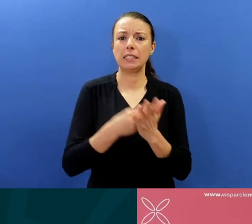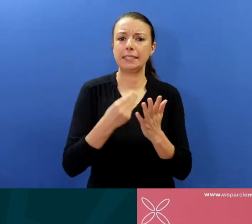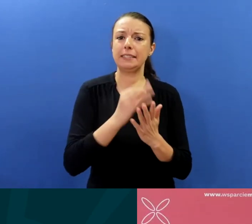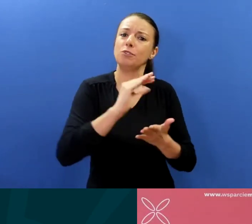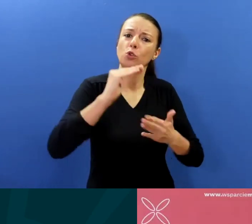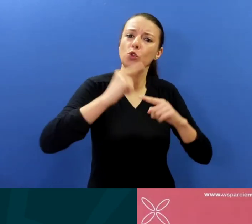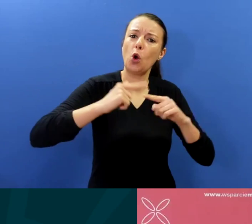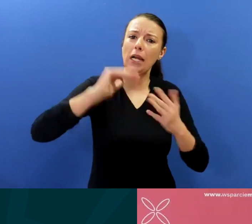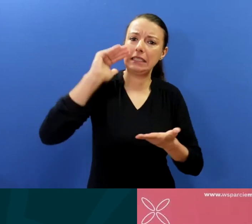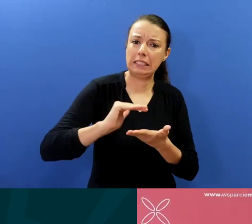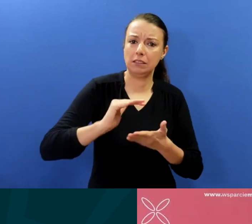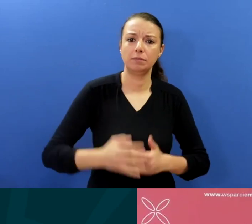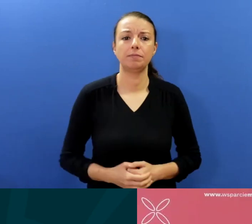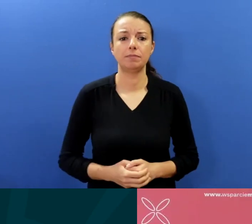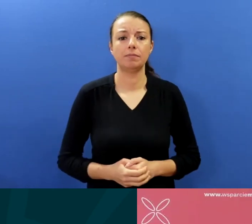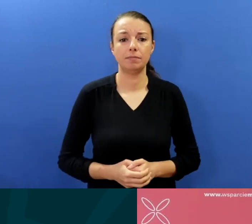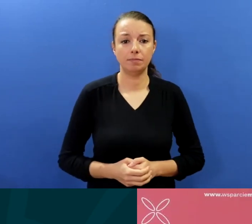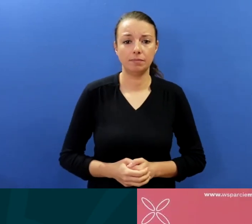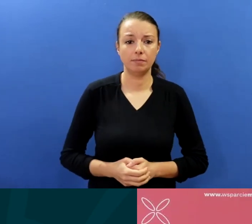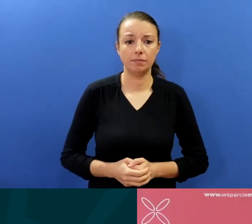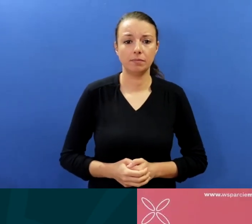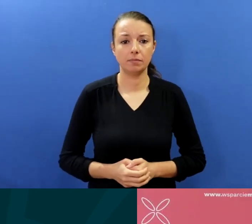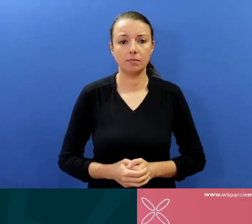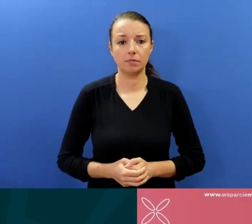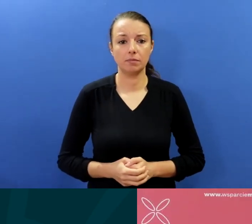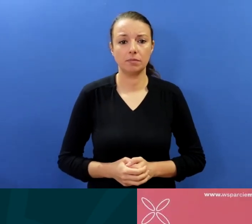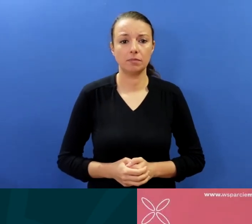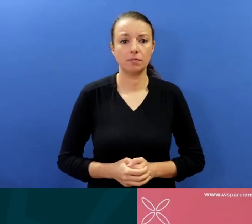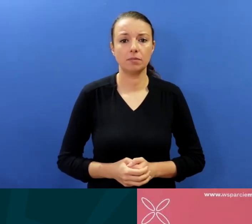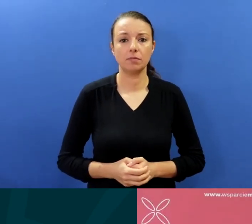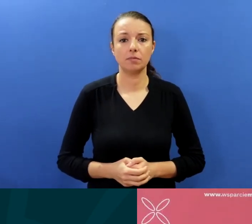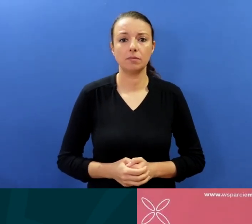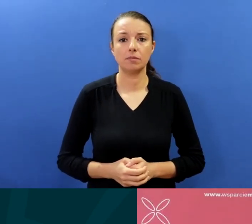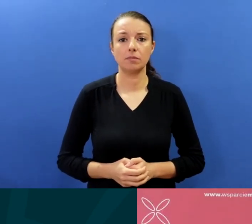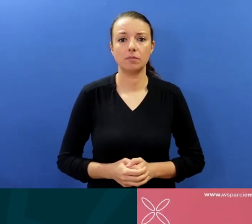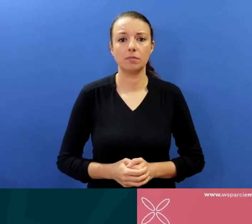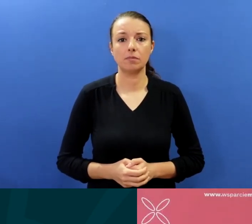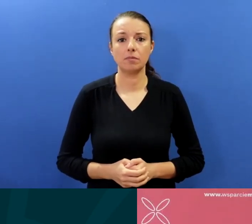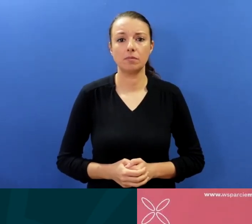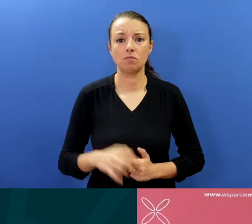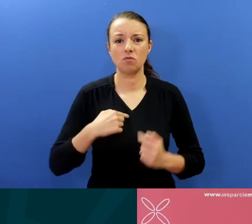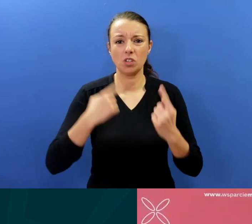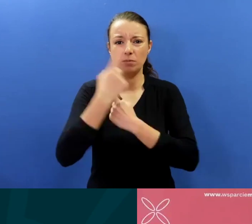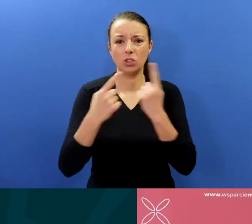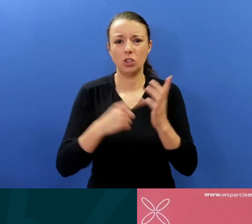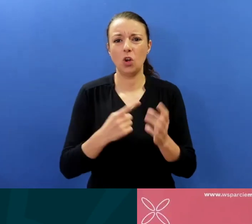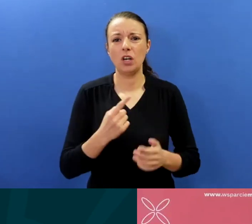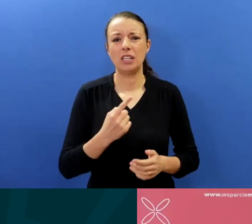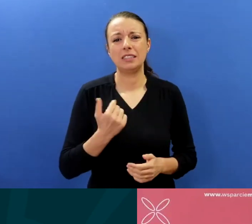several thousand euros, most probably, for organizing a citizen assembly that can range